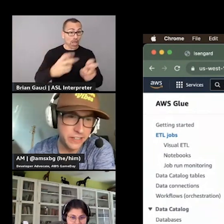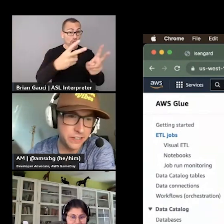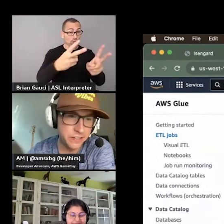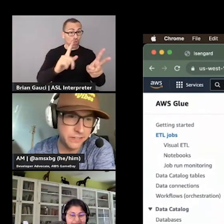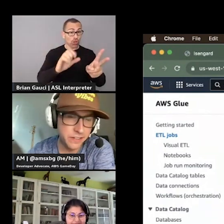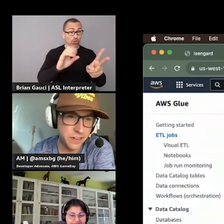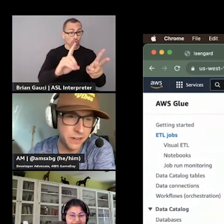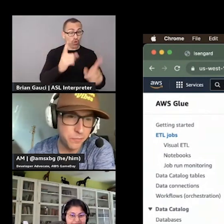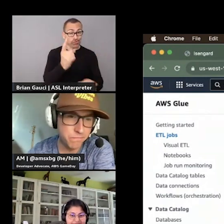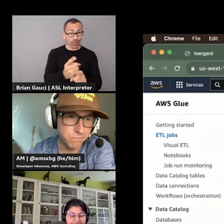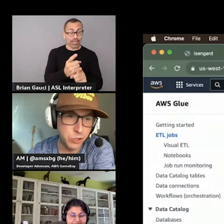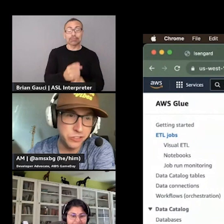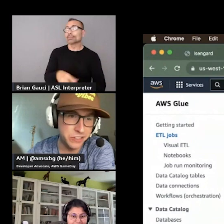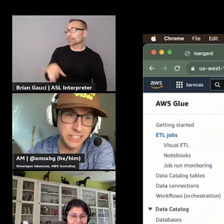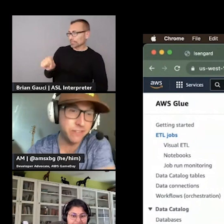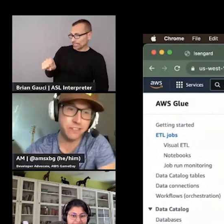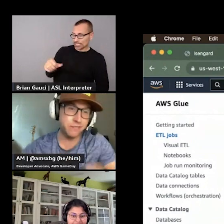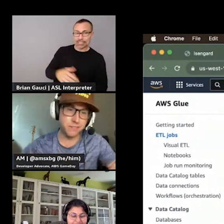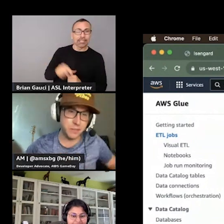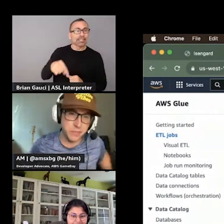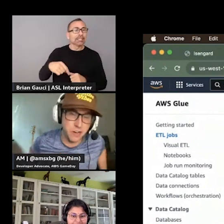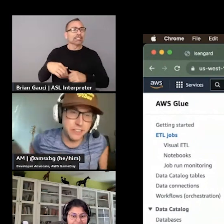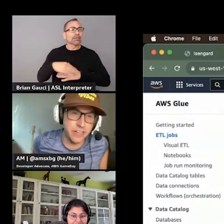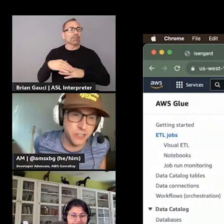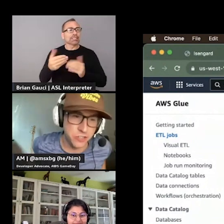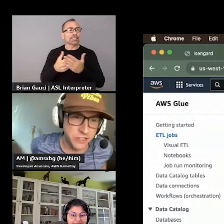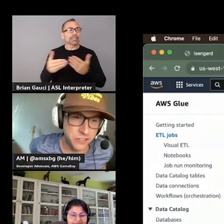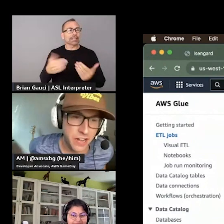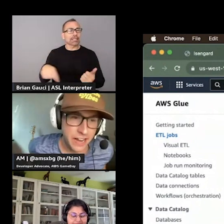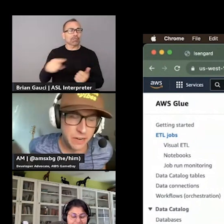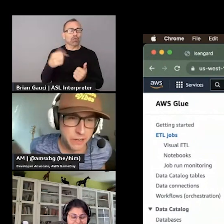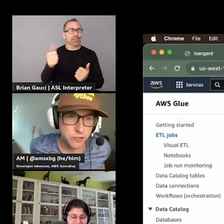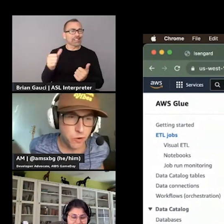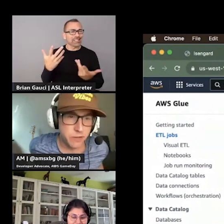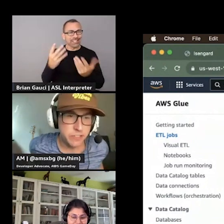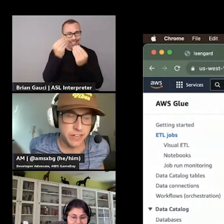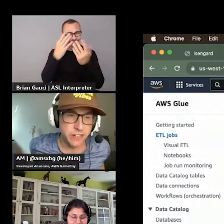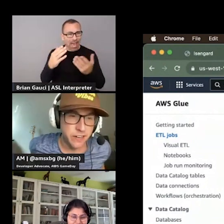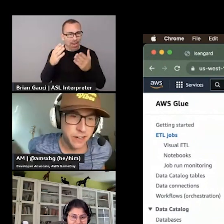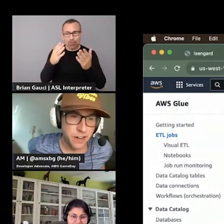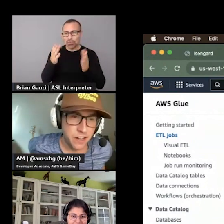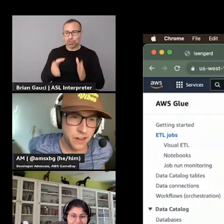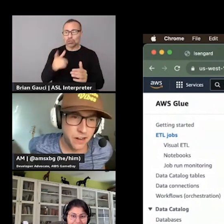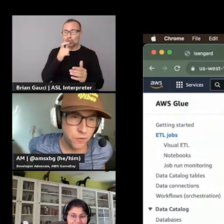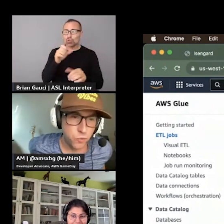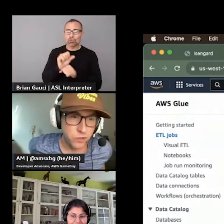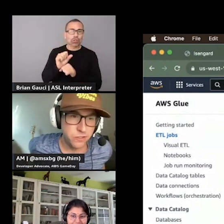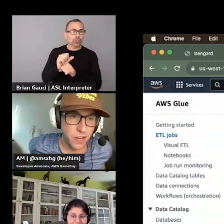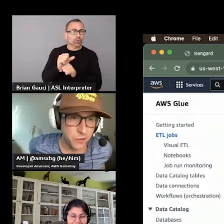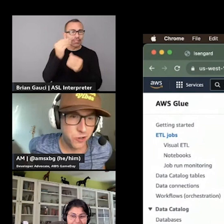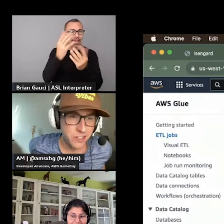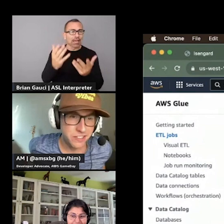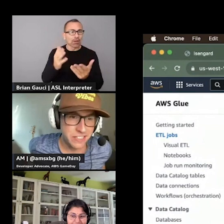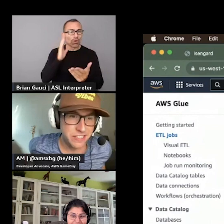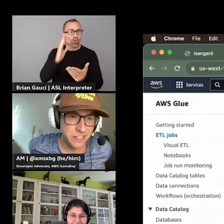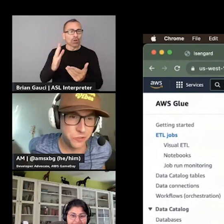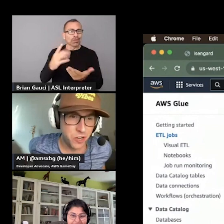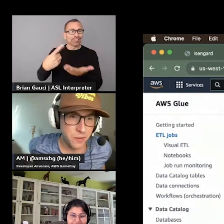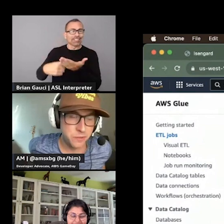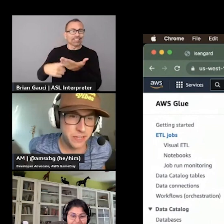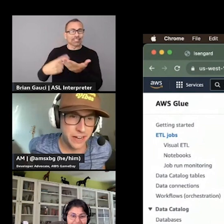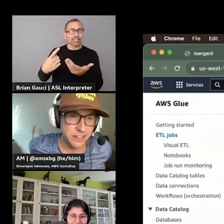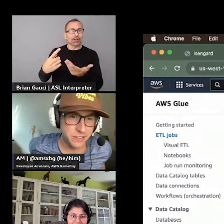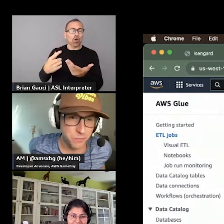every data person, even like beyond data engineers. Anybody who's working with data will come across